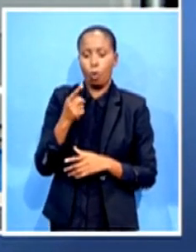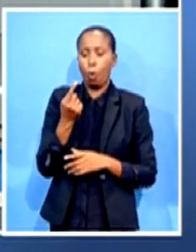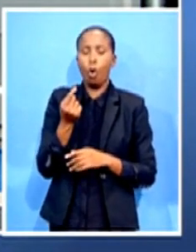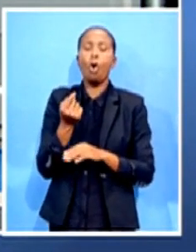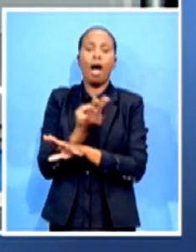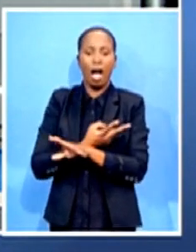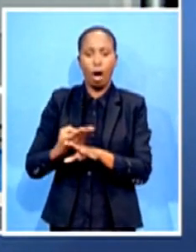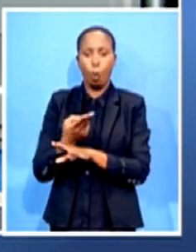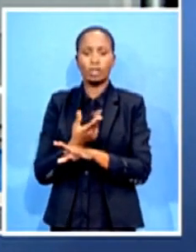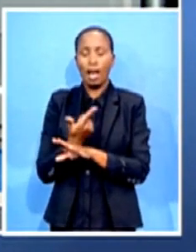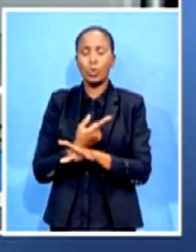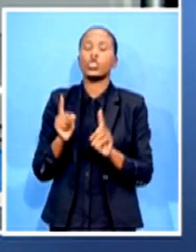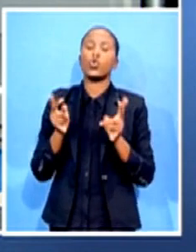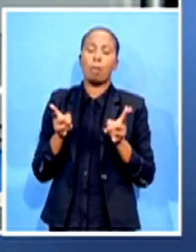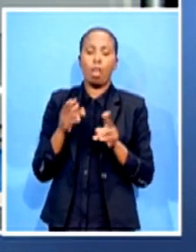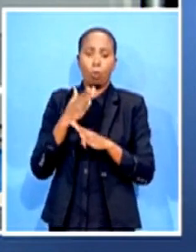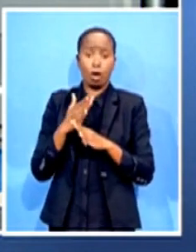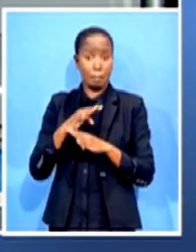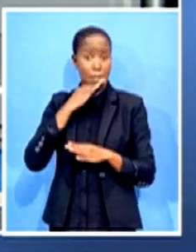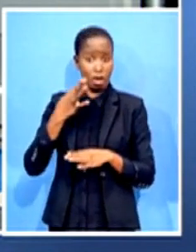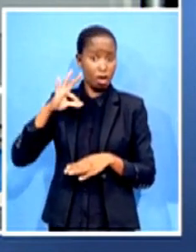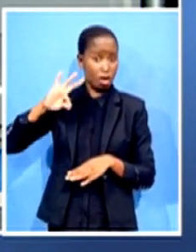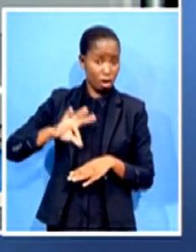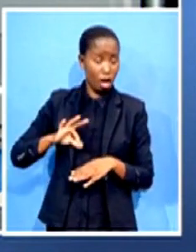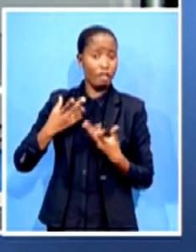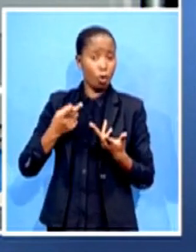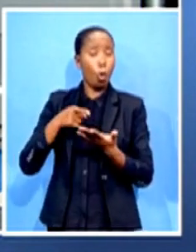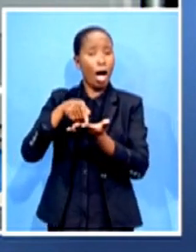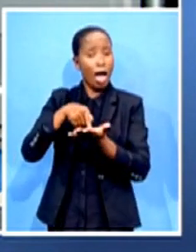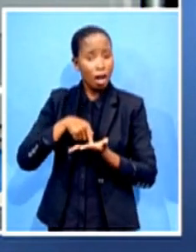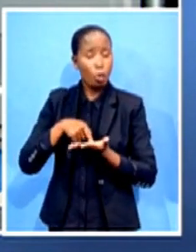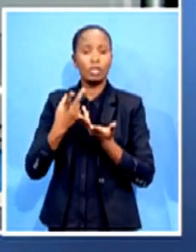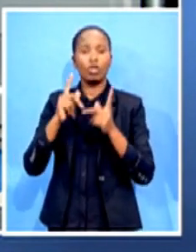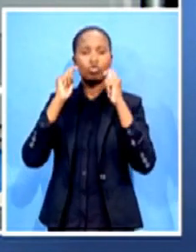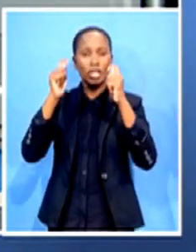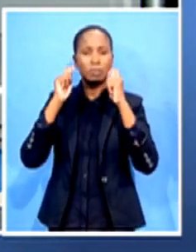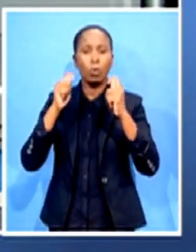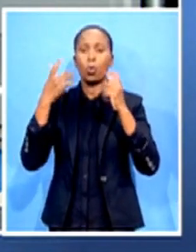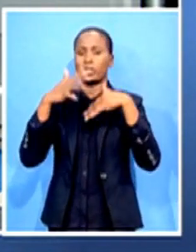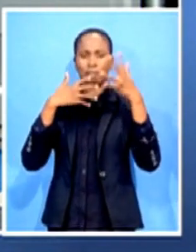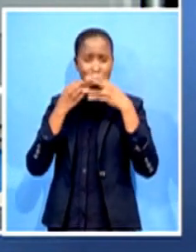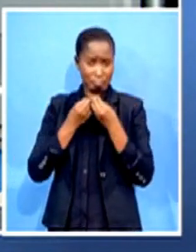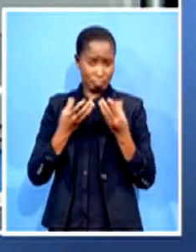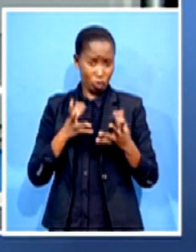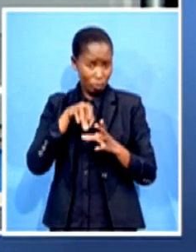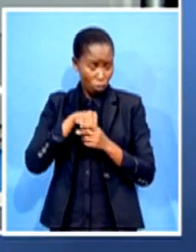of allowances and transport, tools, etc.? What's your understanding with regards to that?